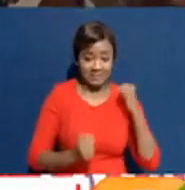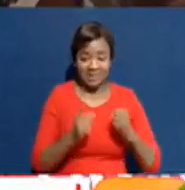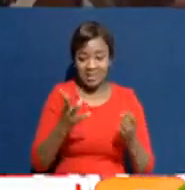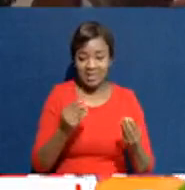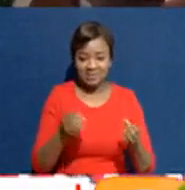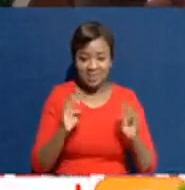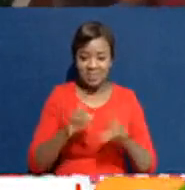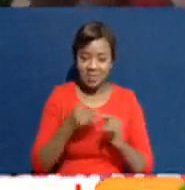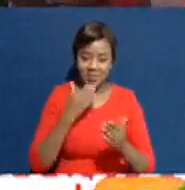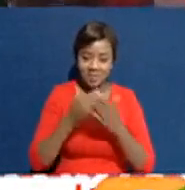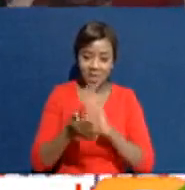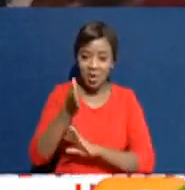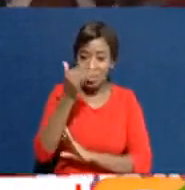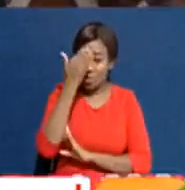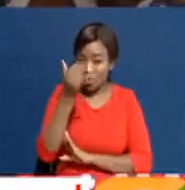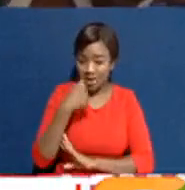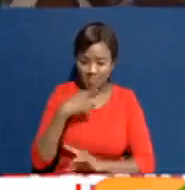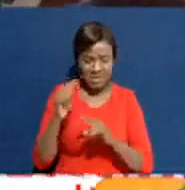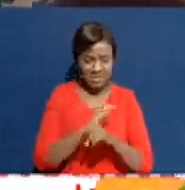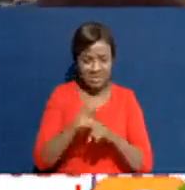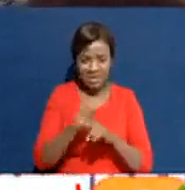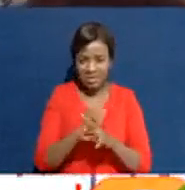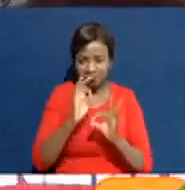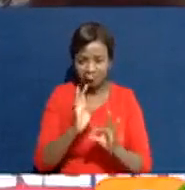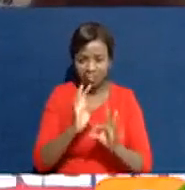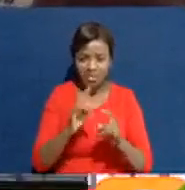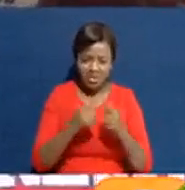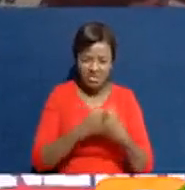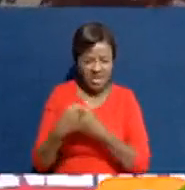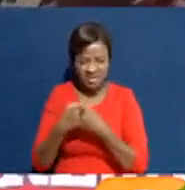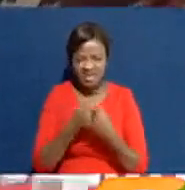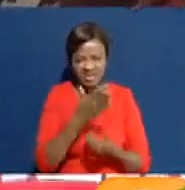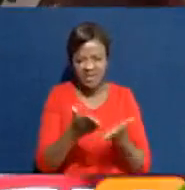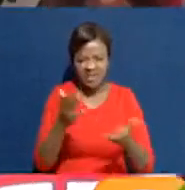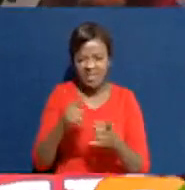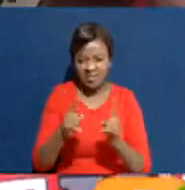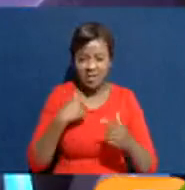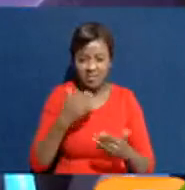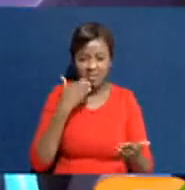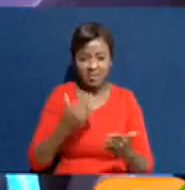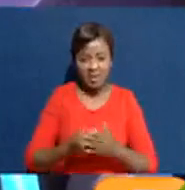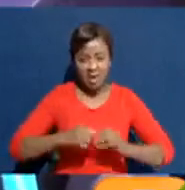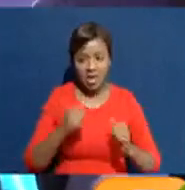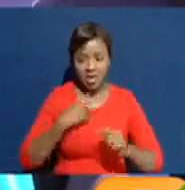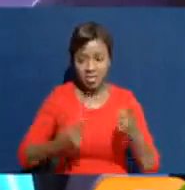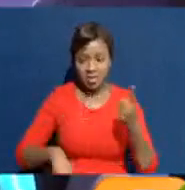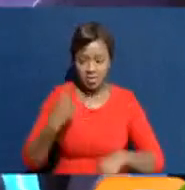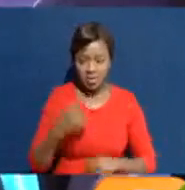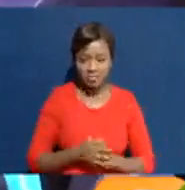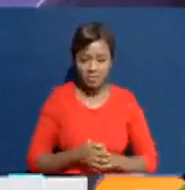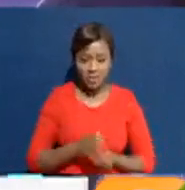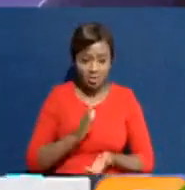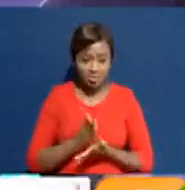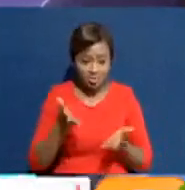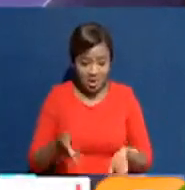nashukuru Mungu kwa sababu nime train ya kutosha but njia ilikuwa challenge but nashukuru nimewin. I think this is just the